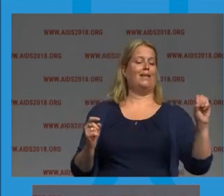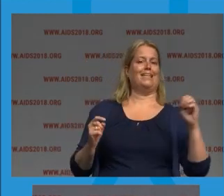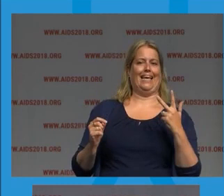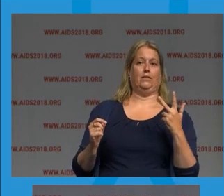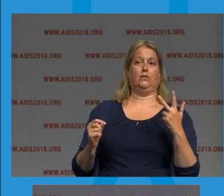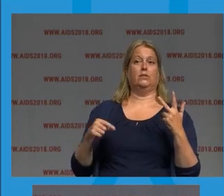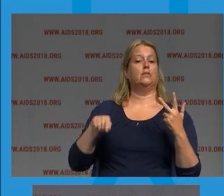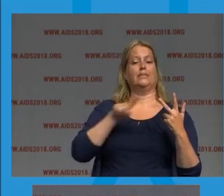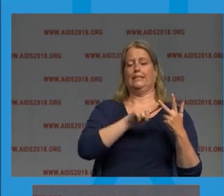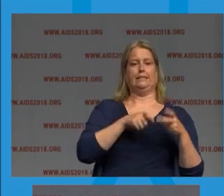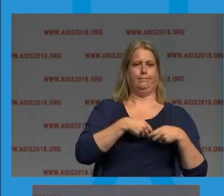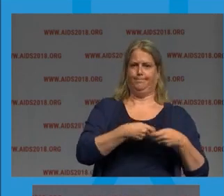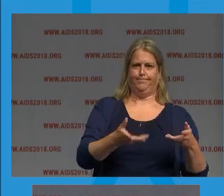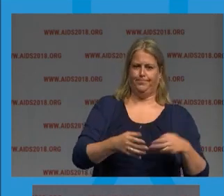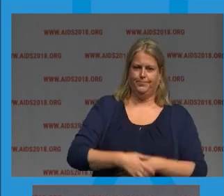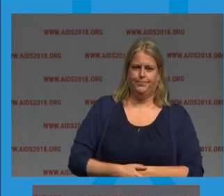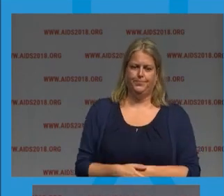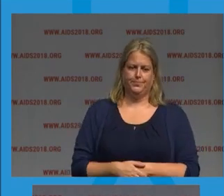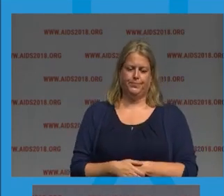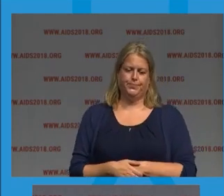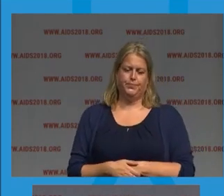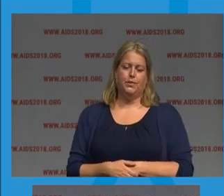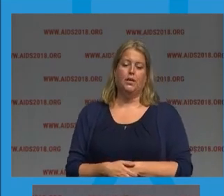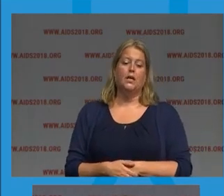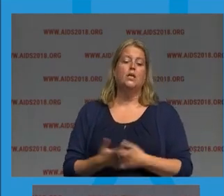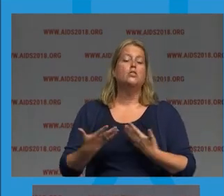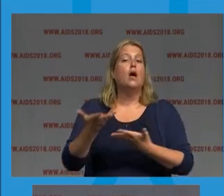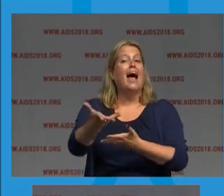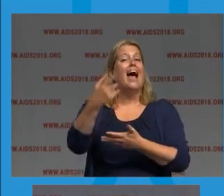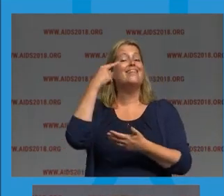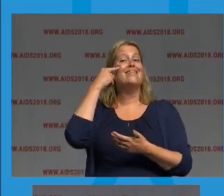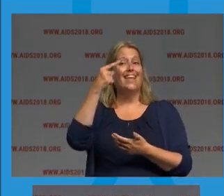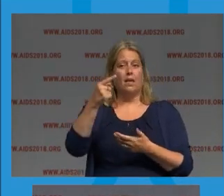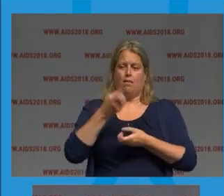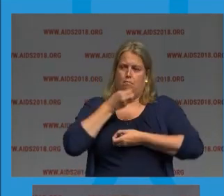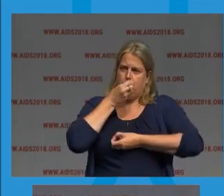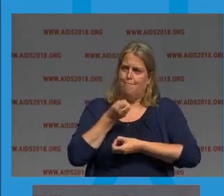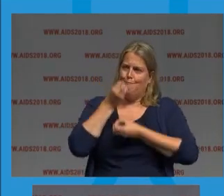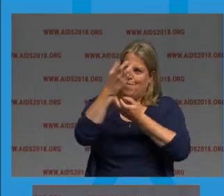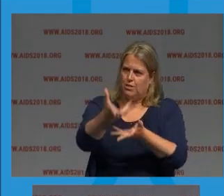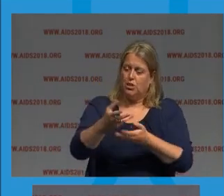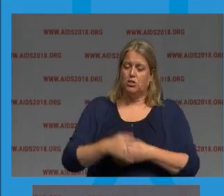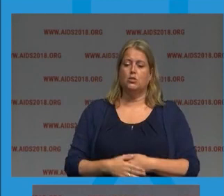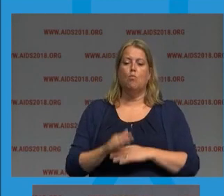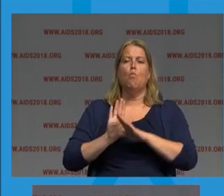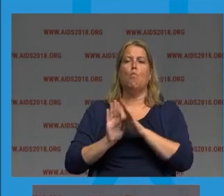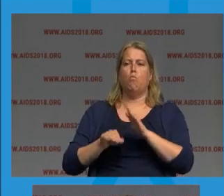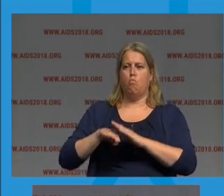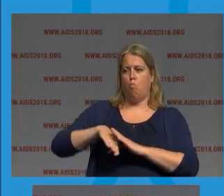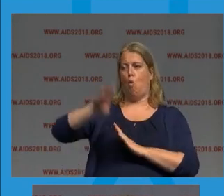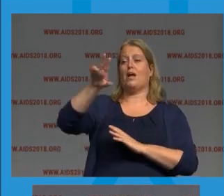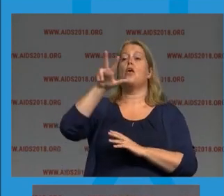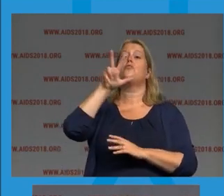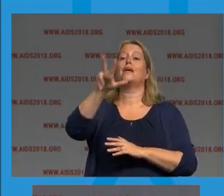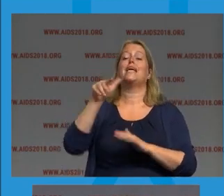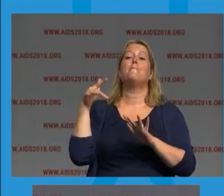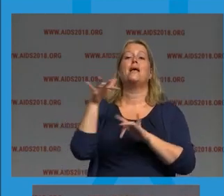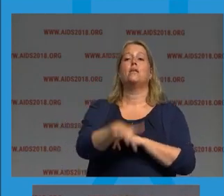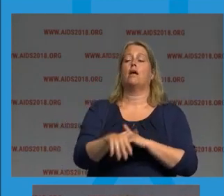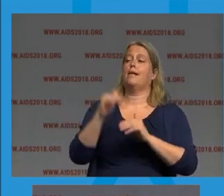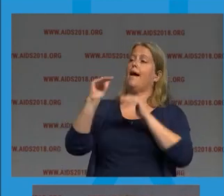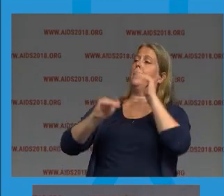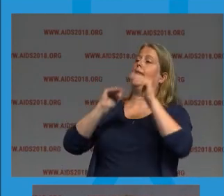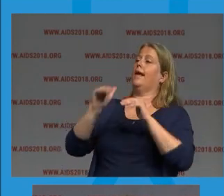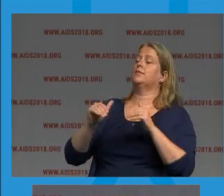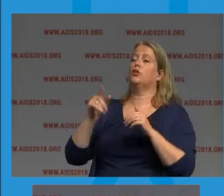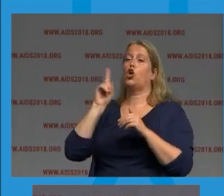people who do not report transactional sex. And so I think that the message from this is really that there are over 3 million adolescent girls and young women in